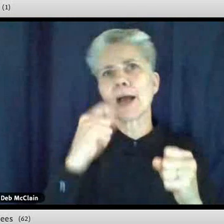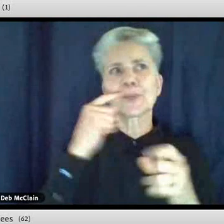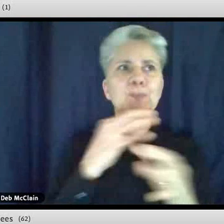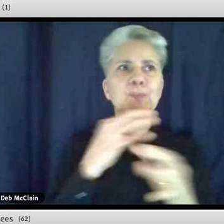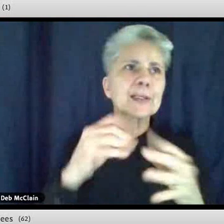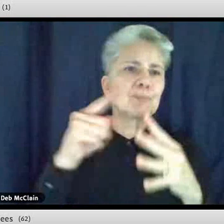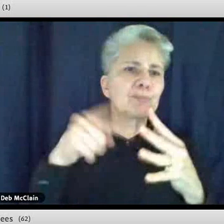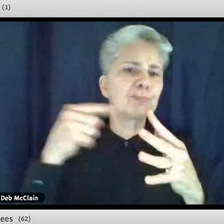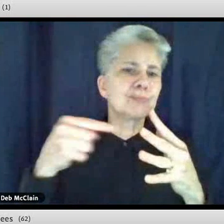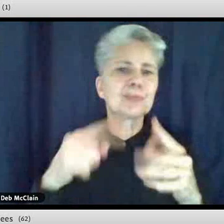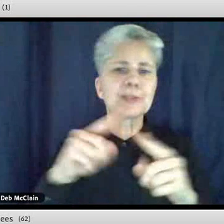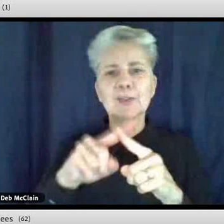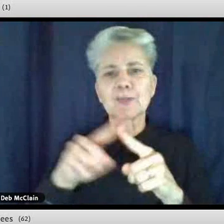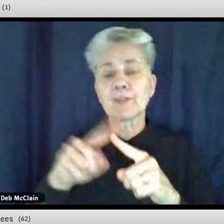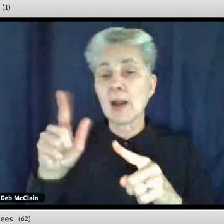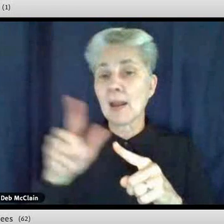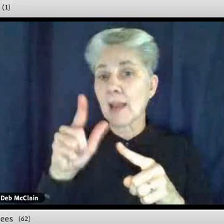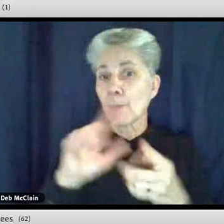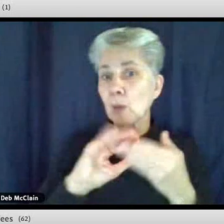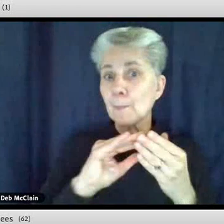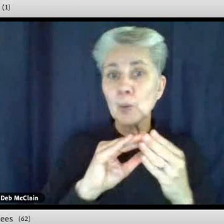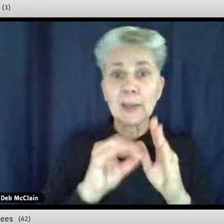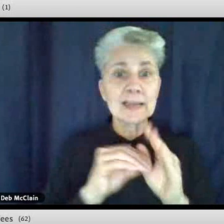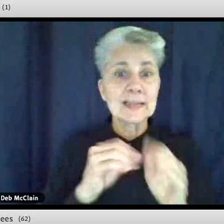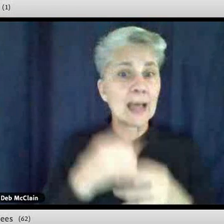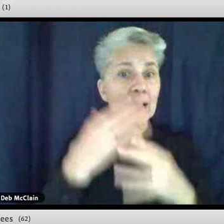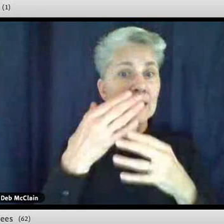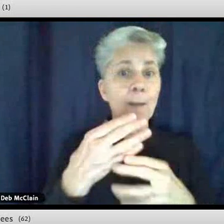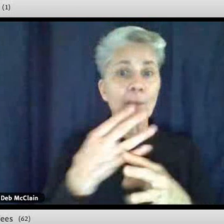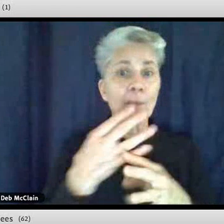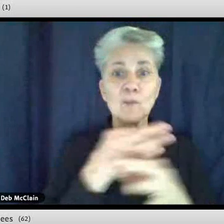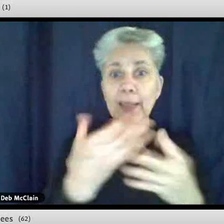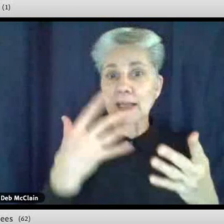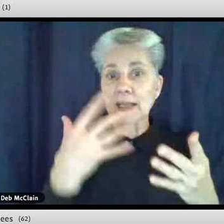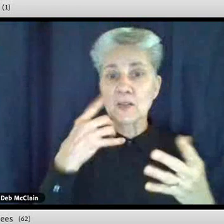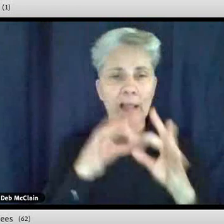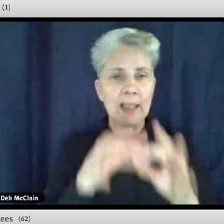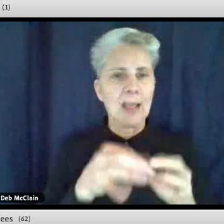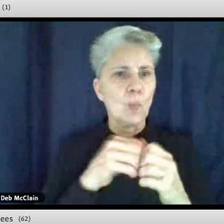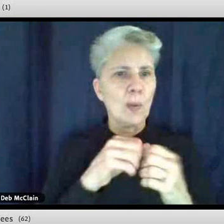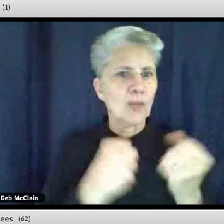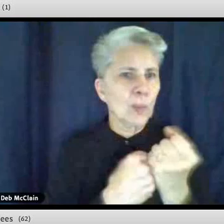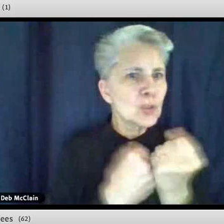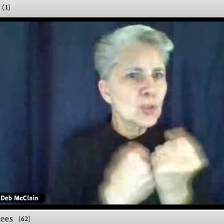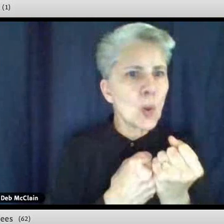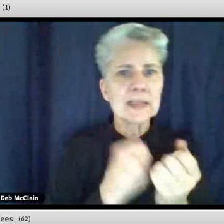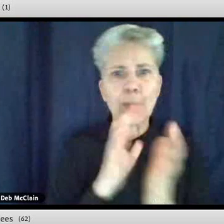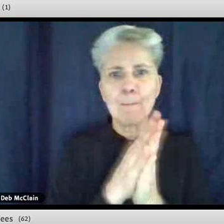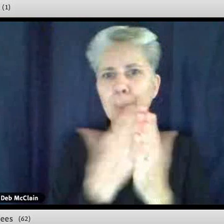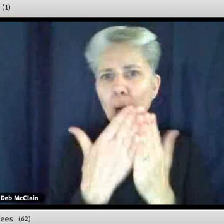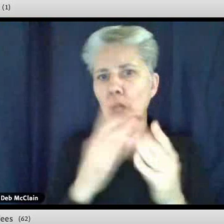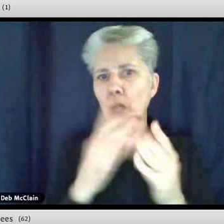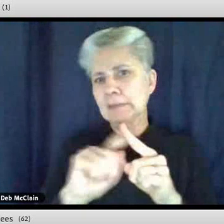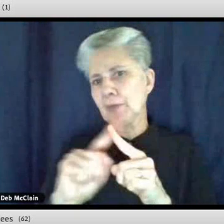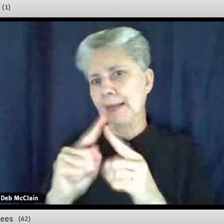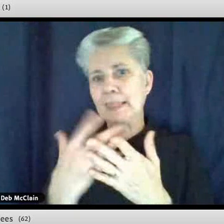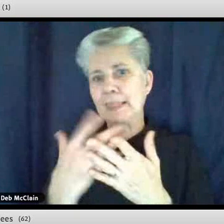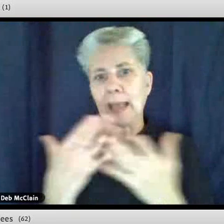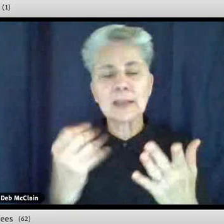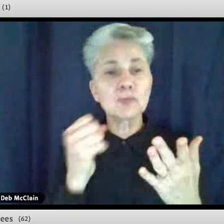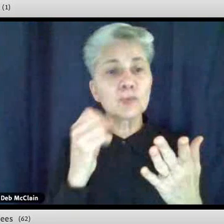YouTube mindfulness or yoga, exercise for free. All the library community is putting up stuff for free in terms